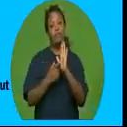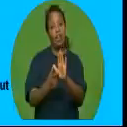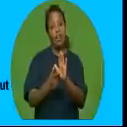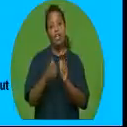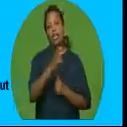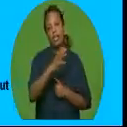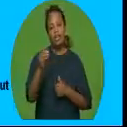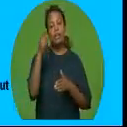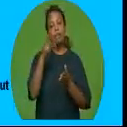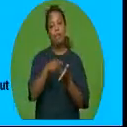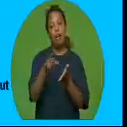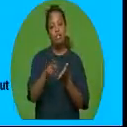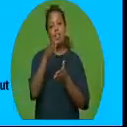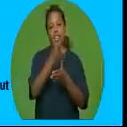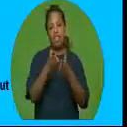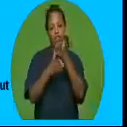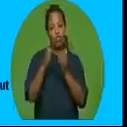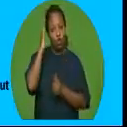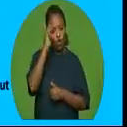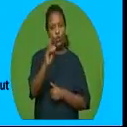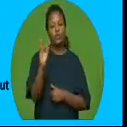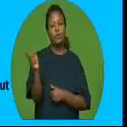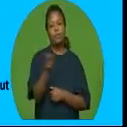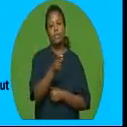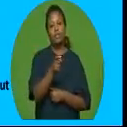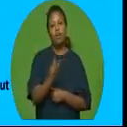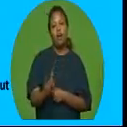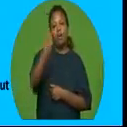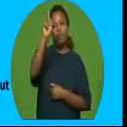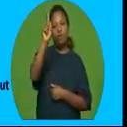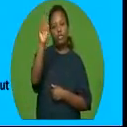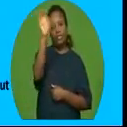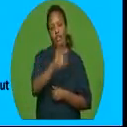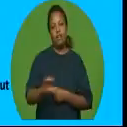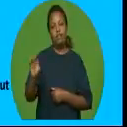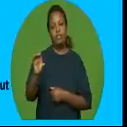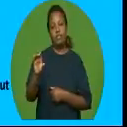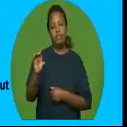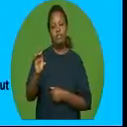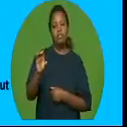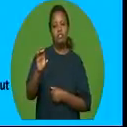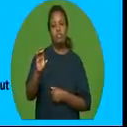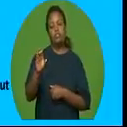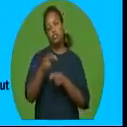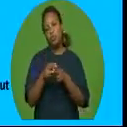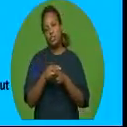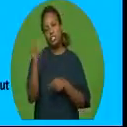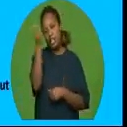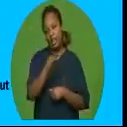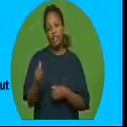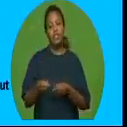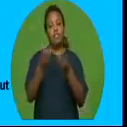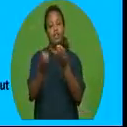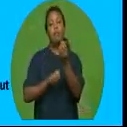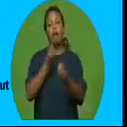prevail, and the price level would be forced upward as occurs when there is shortage in